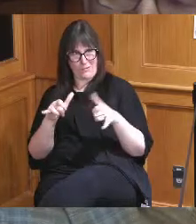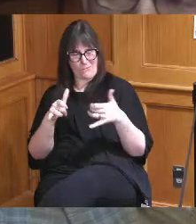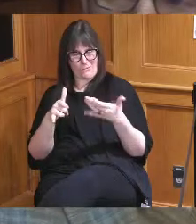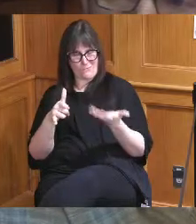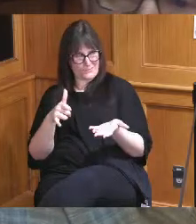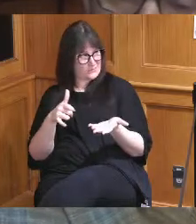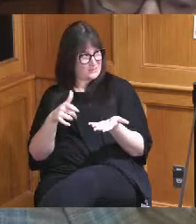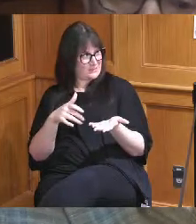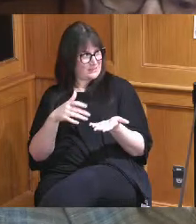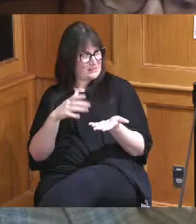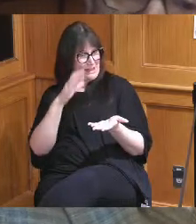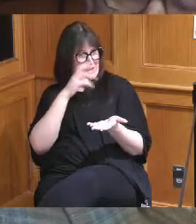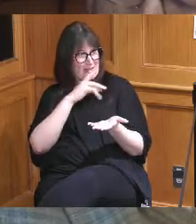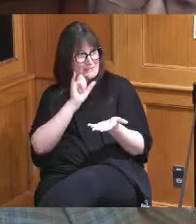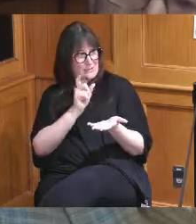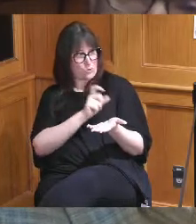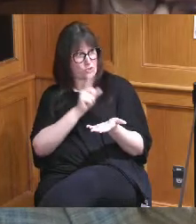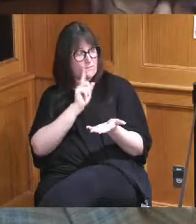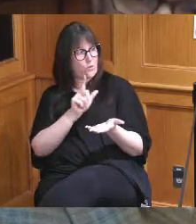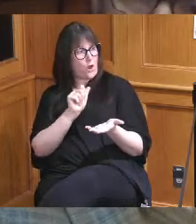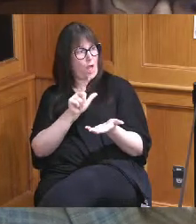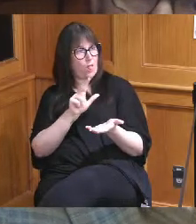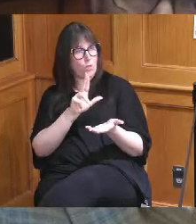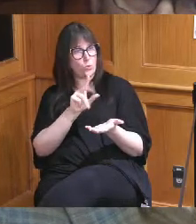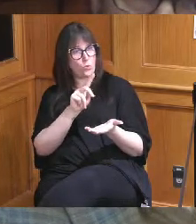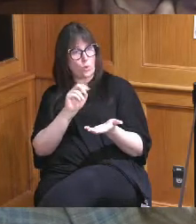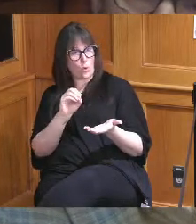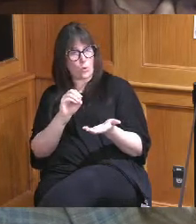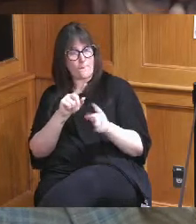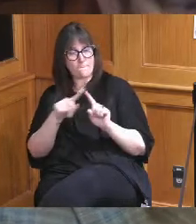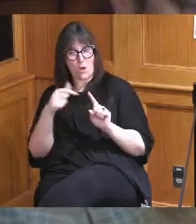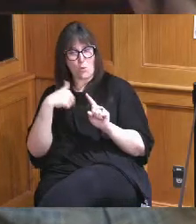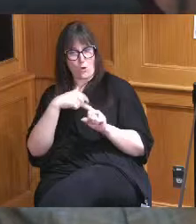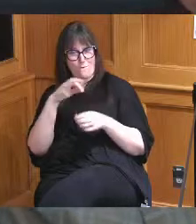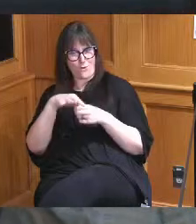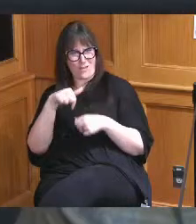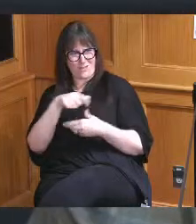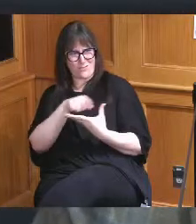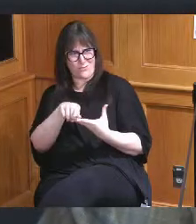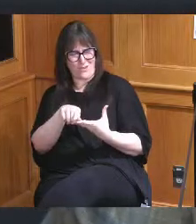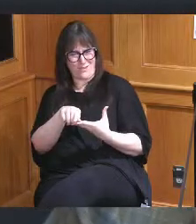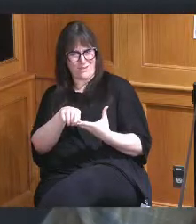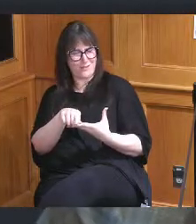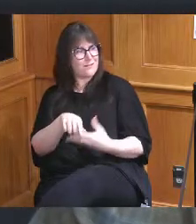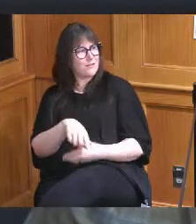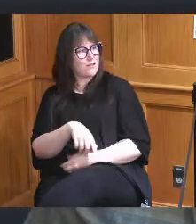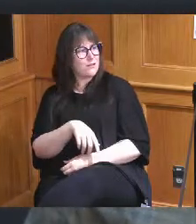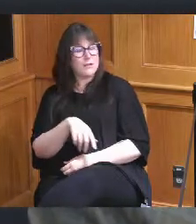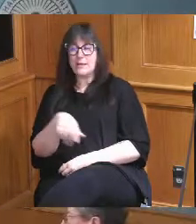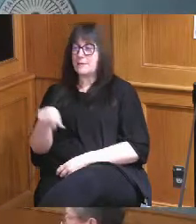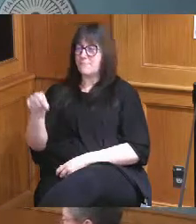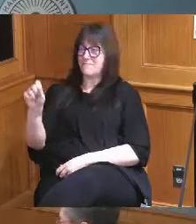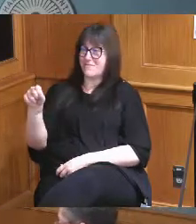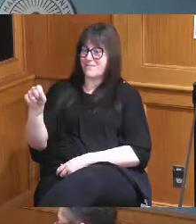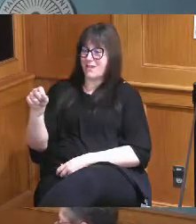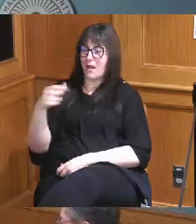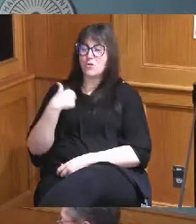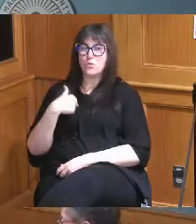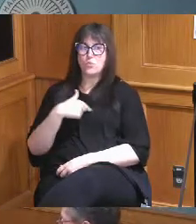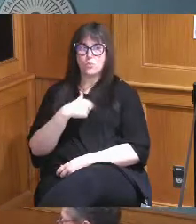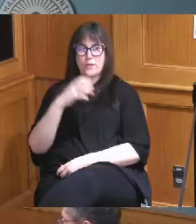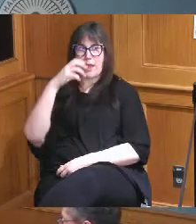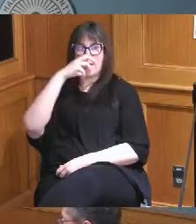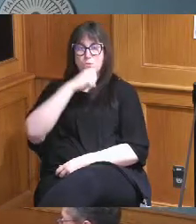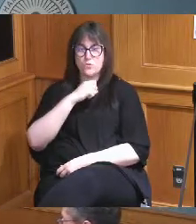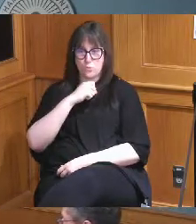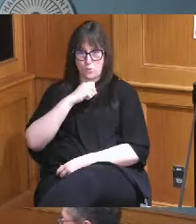that's a question for Mr. Ludo, but it's on the calendar to vote for this week. Yeah, and so we